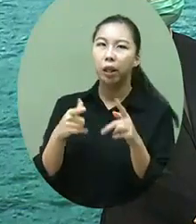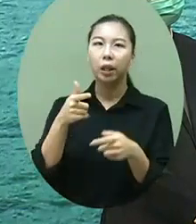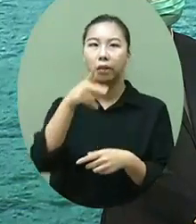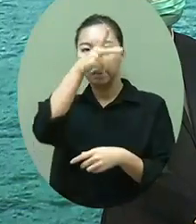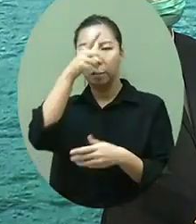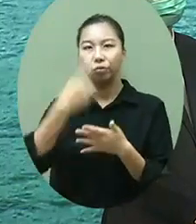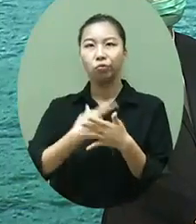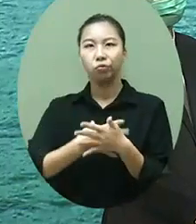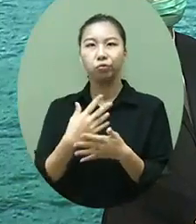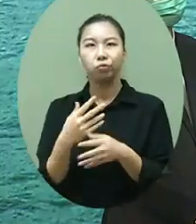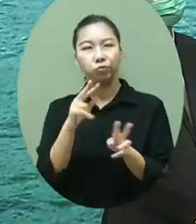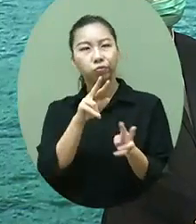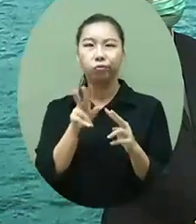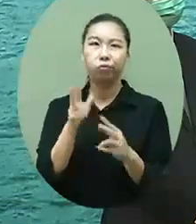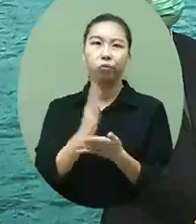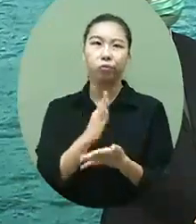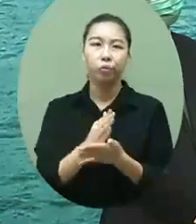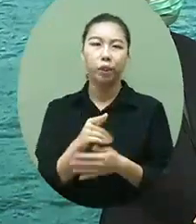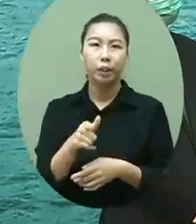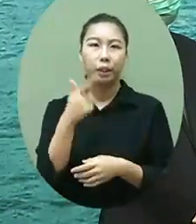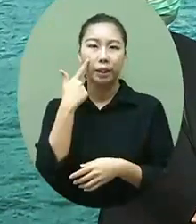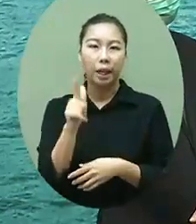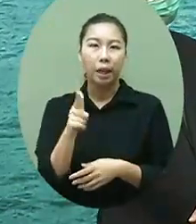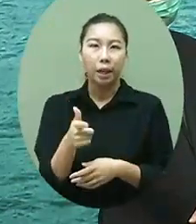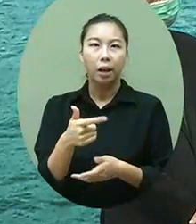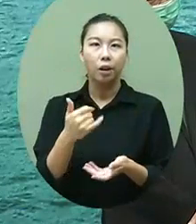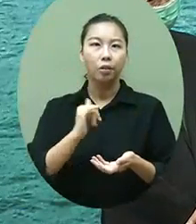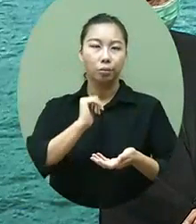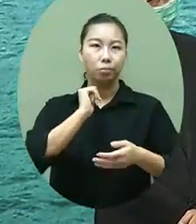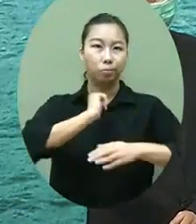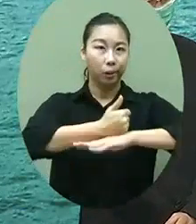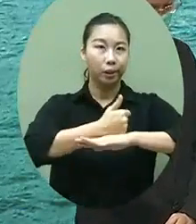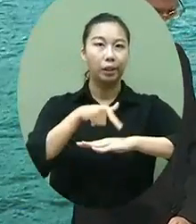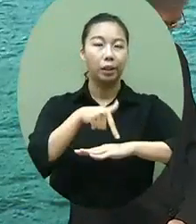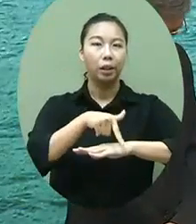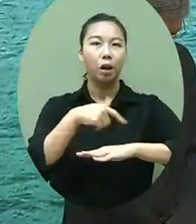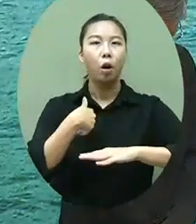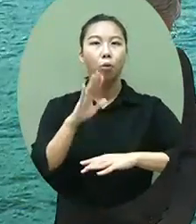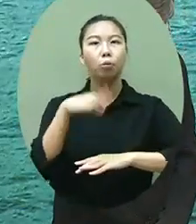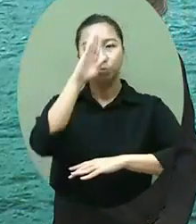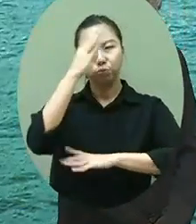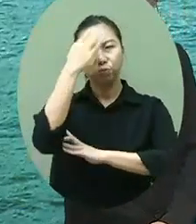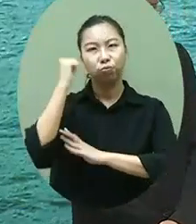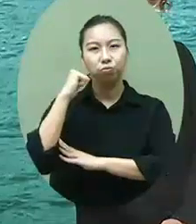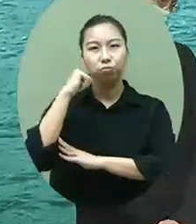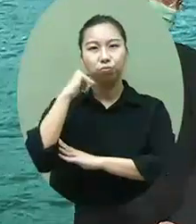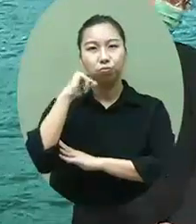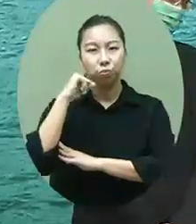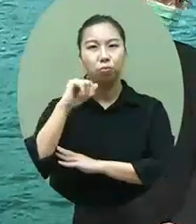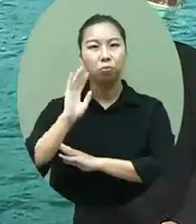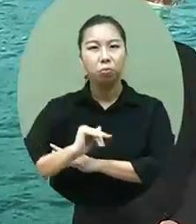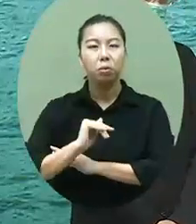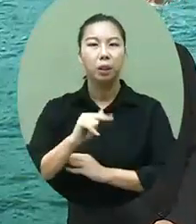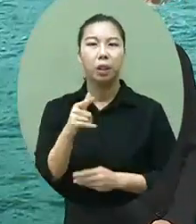But and in this new position in the government, I will try my best to learn from